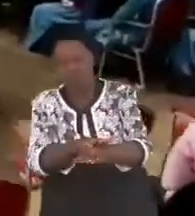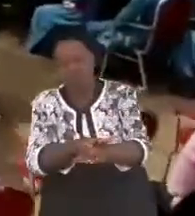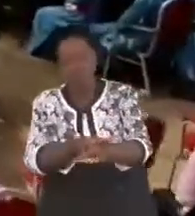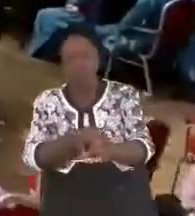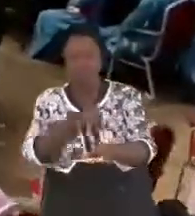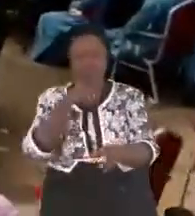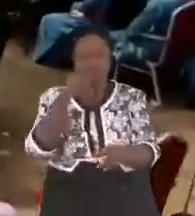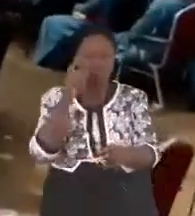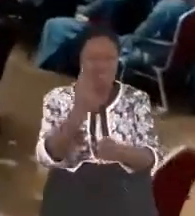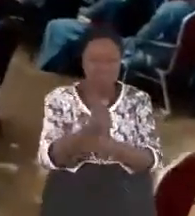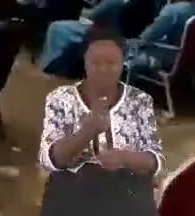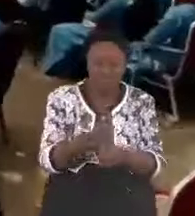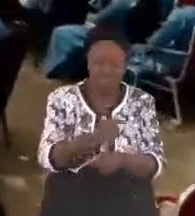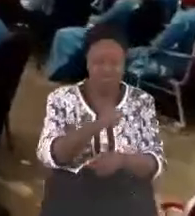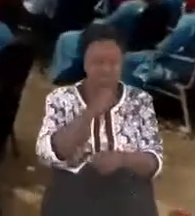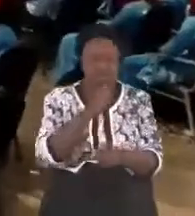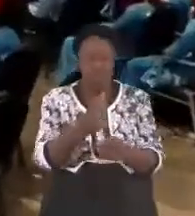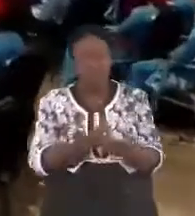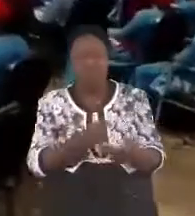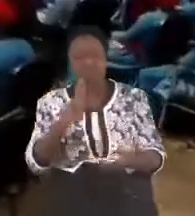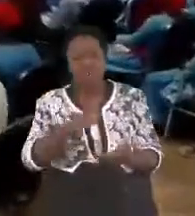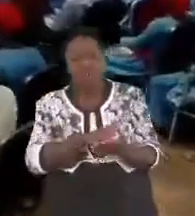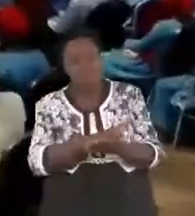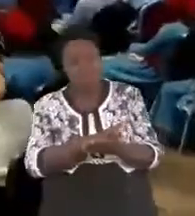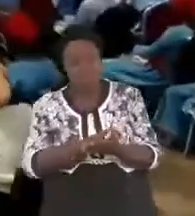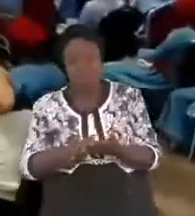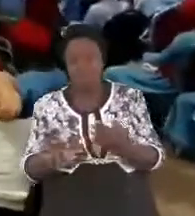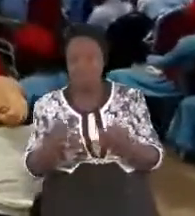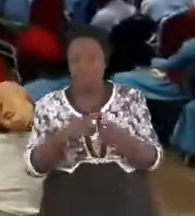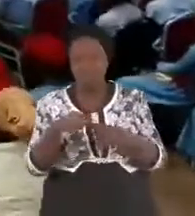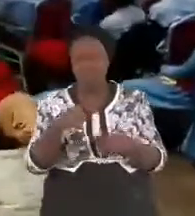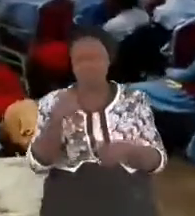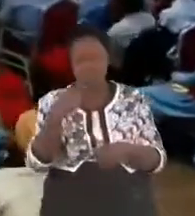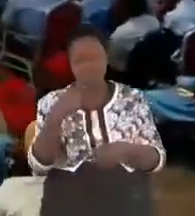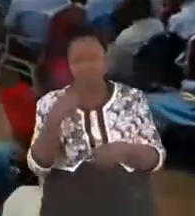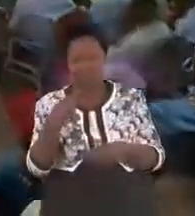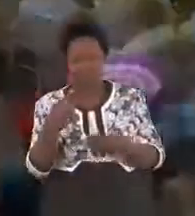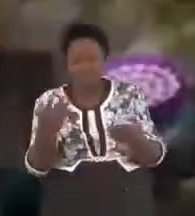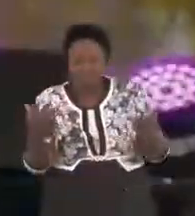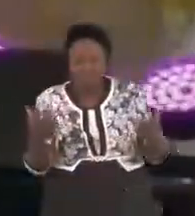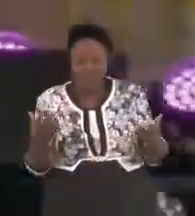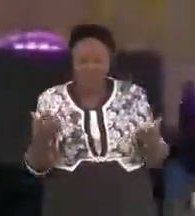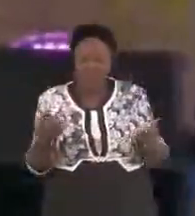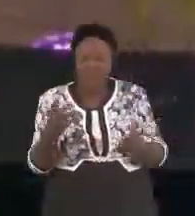not righteous. And you say, what member of church are you